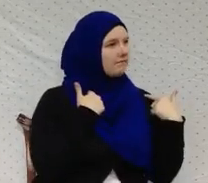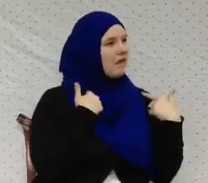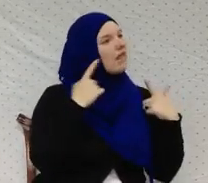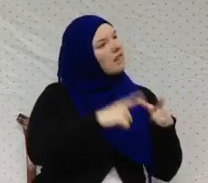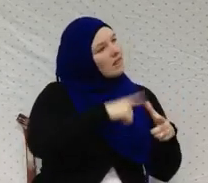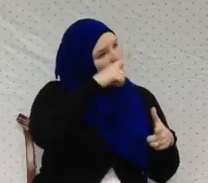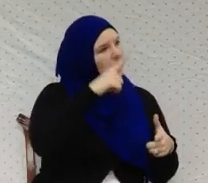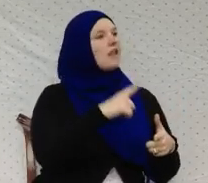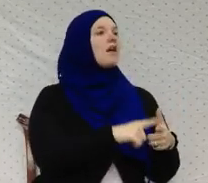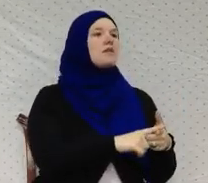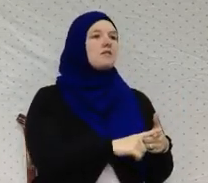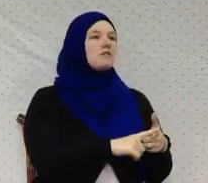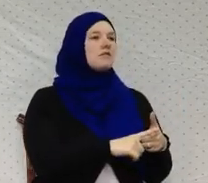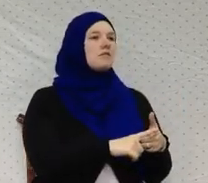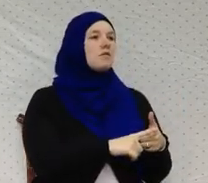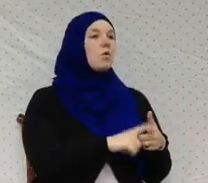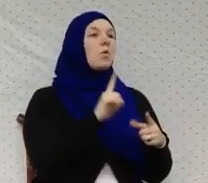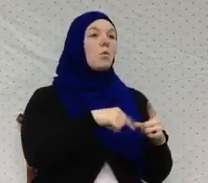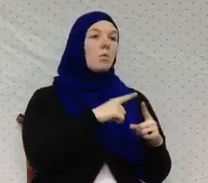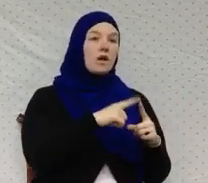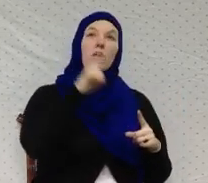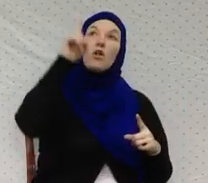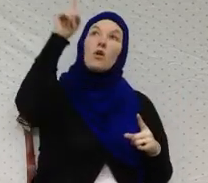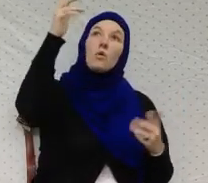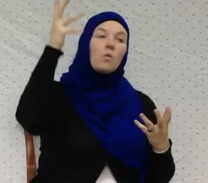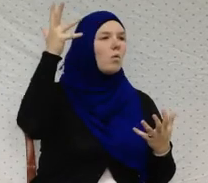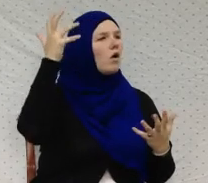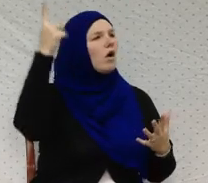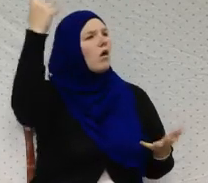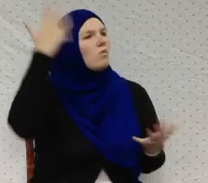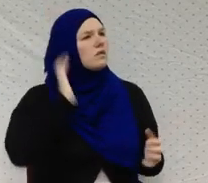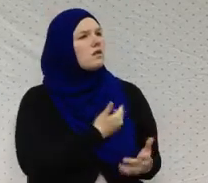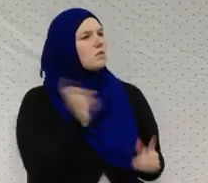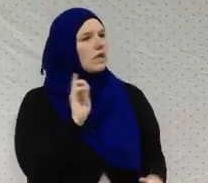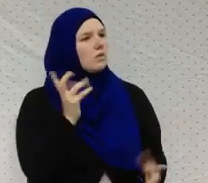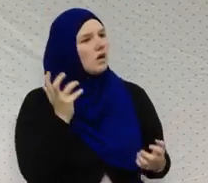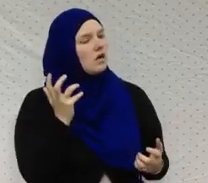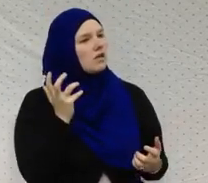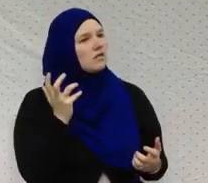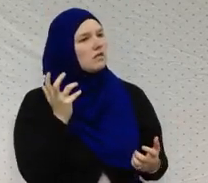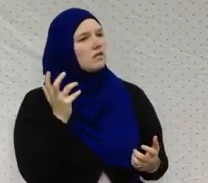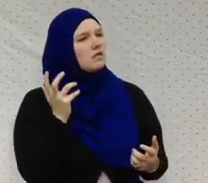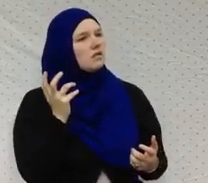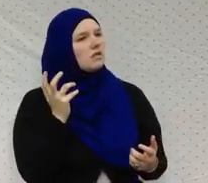that you then will have reached where Allah wants you to be. Where does Allah wants us to